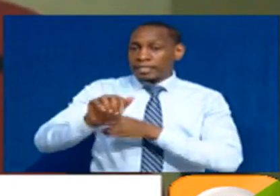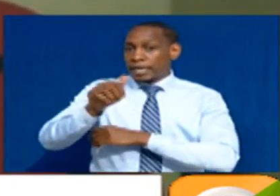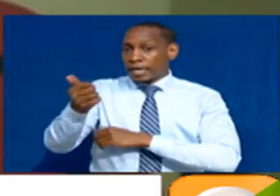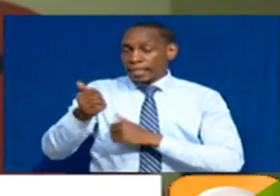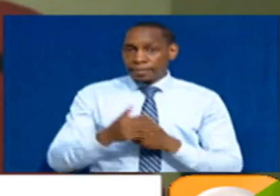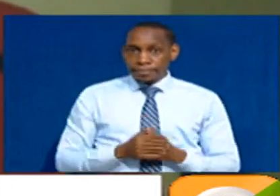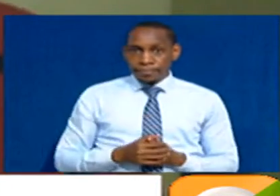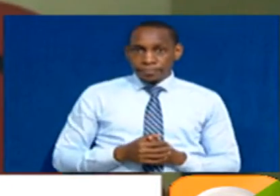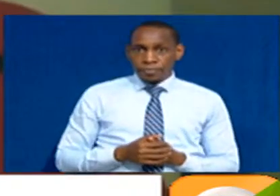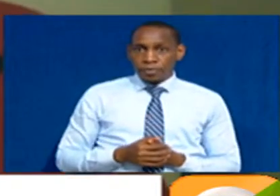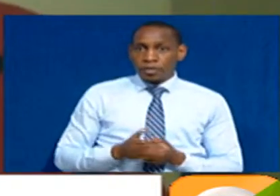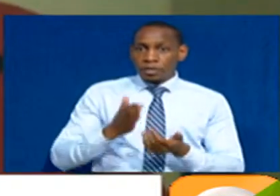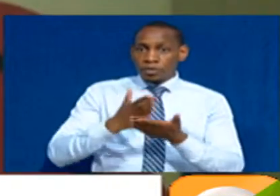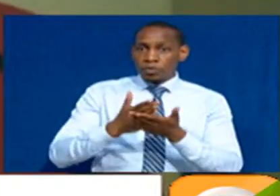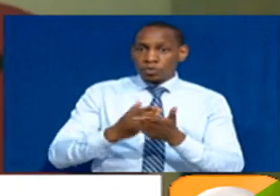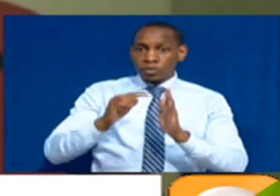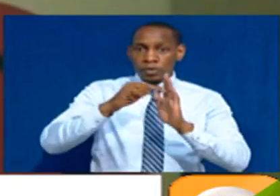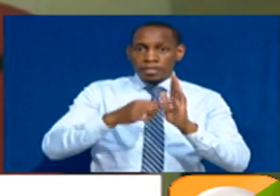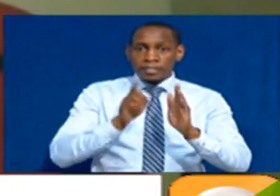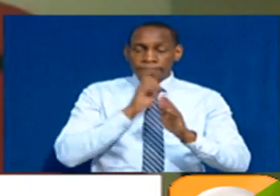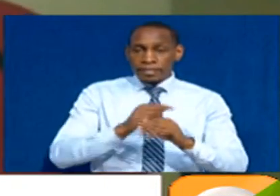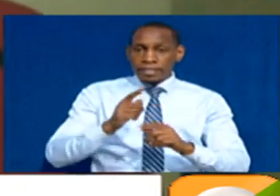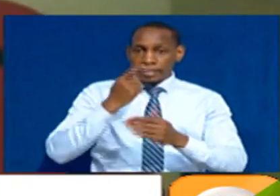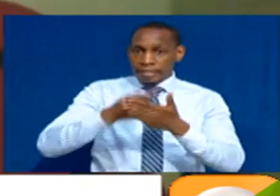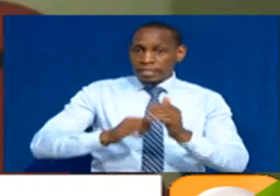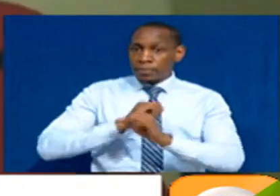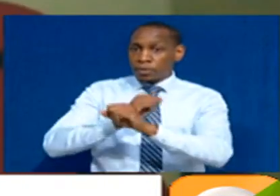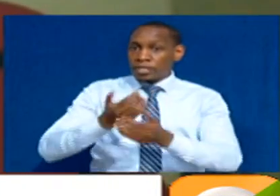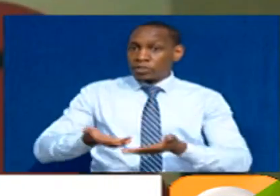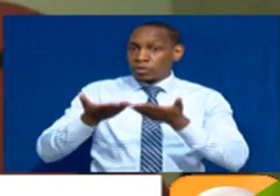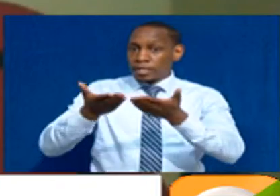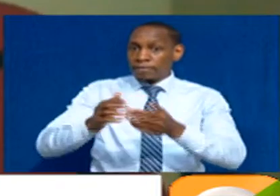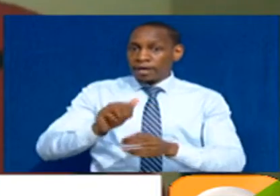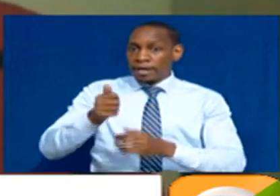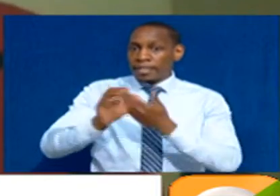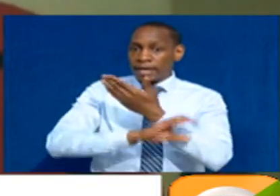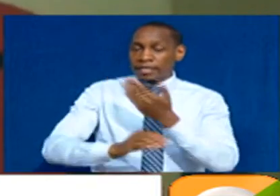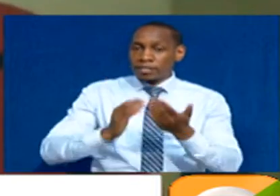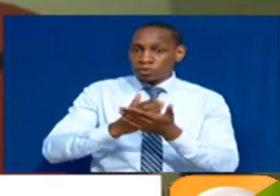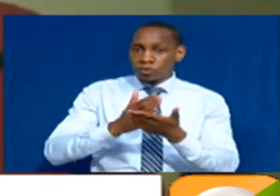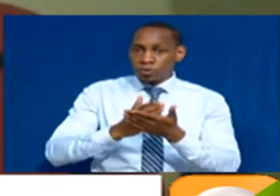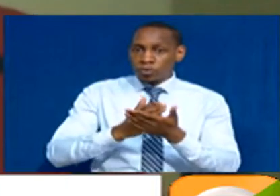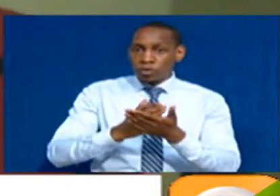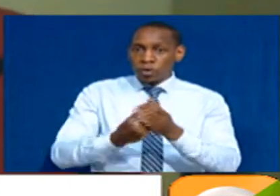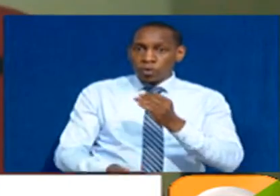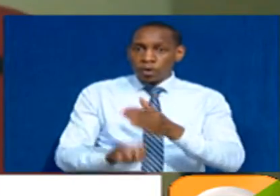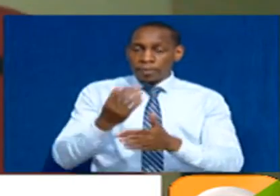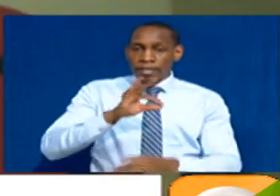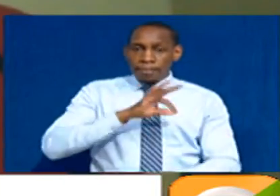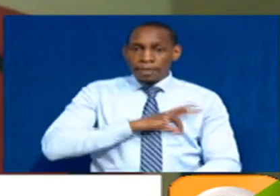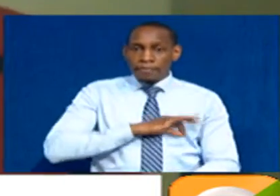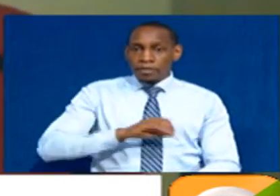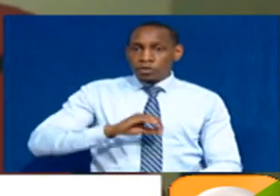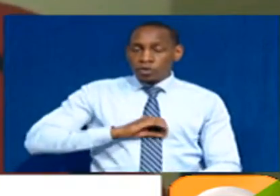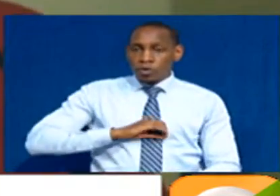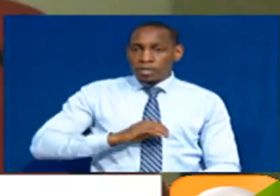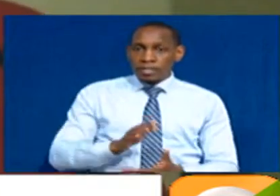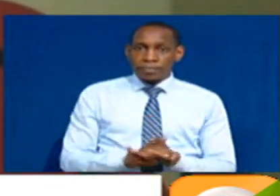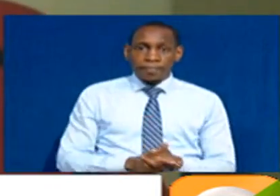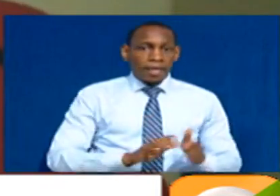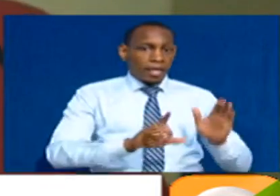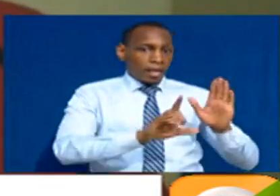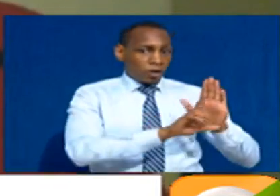countries that have been highlighted as tax havens, some of them have of course rushed to put in place beneficial ownership